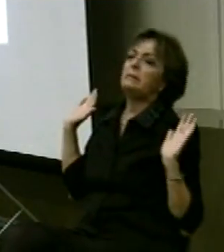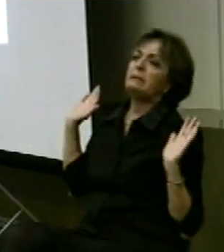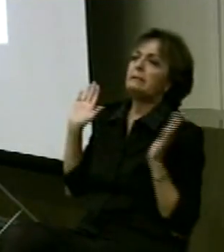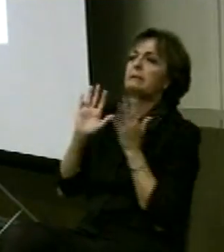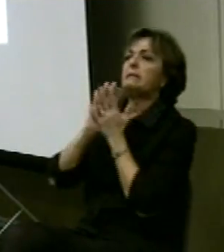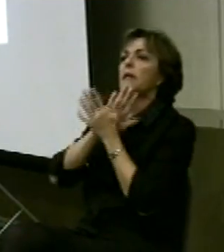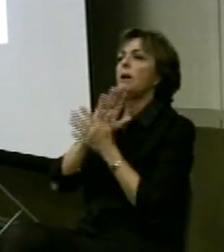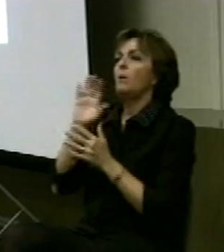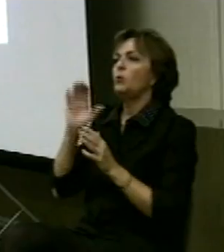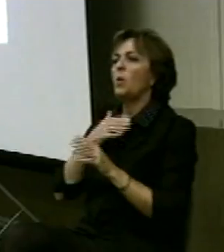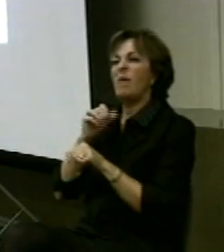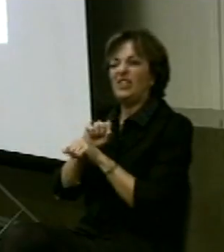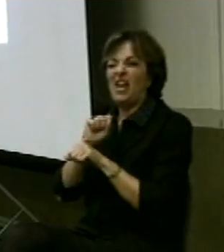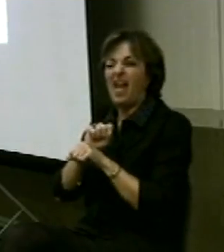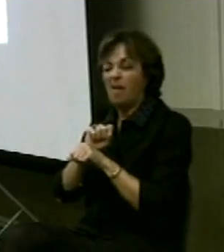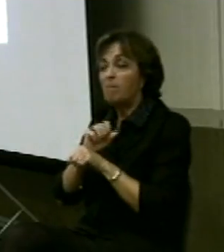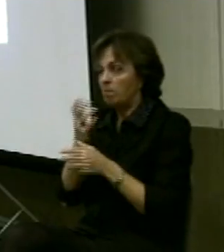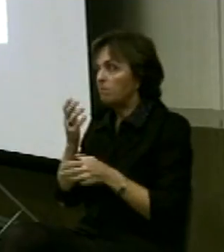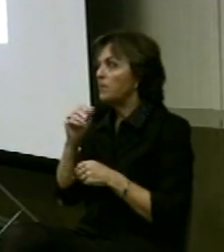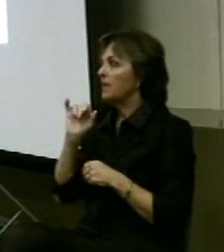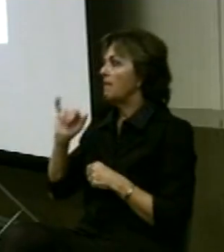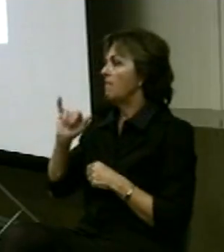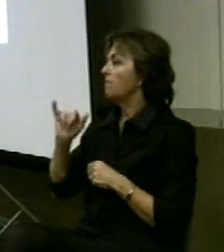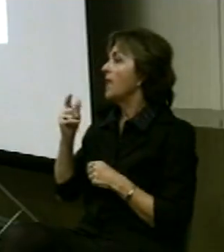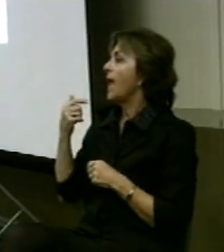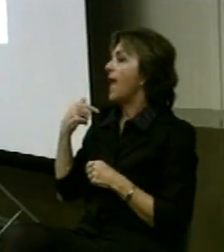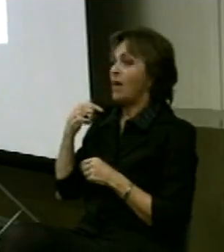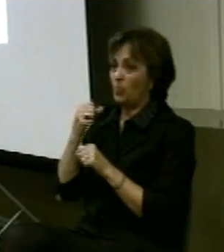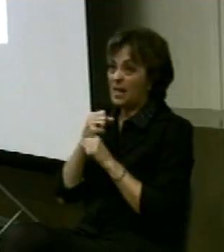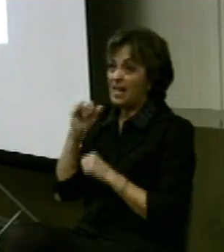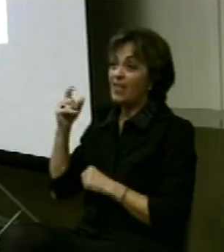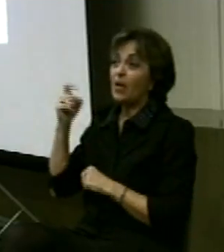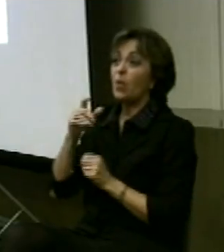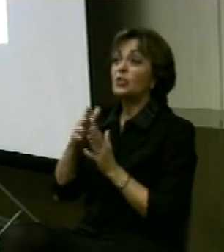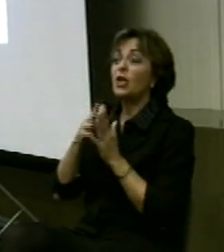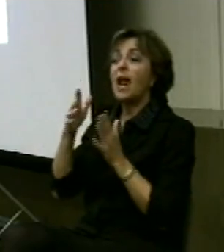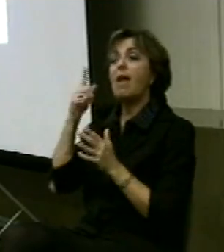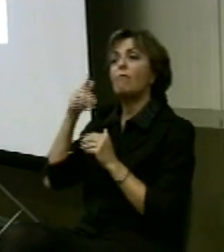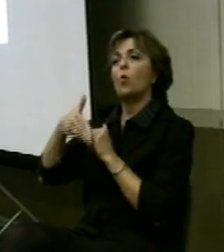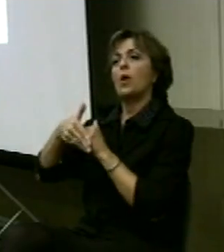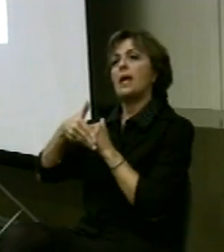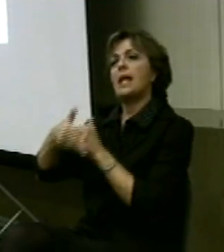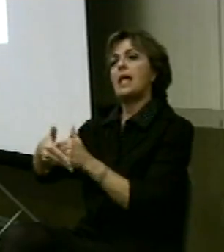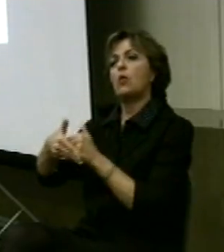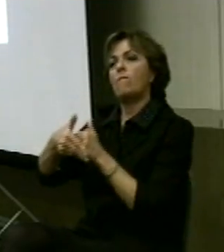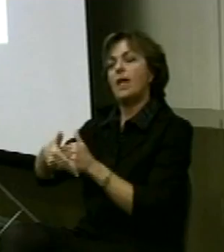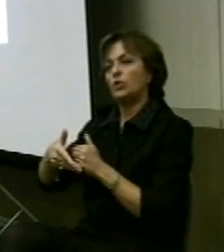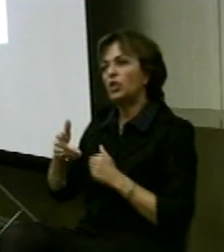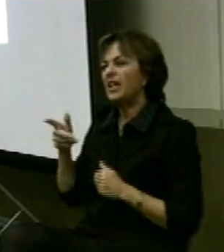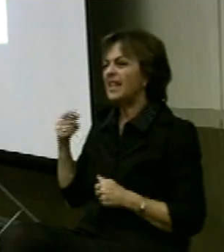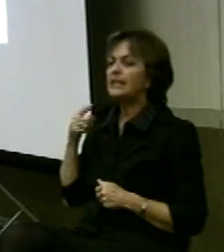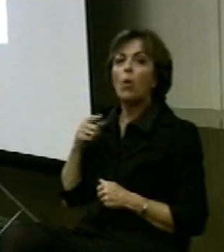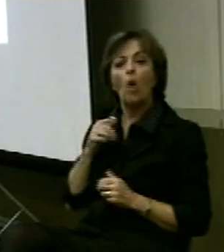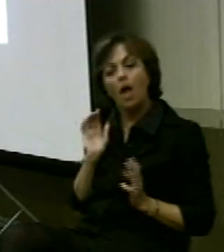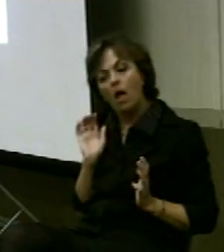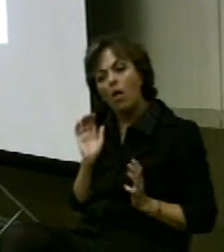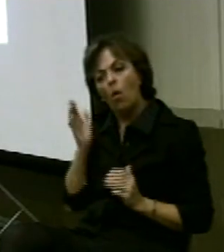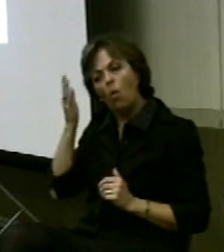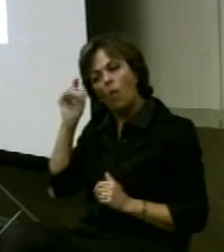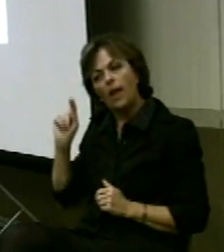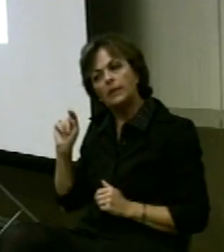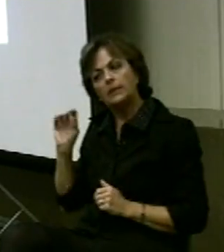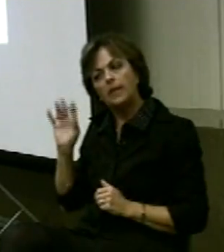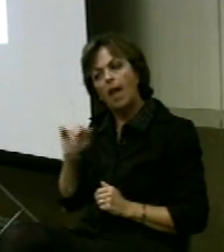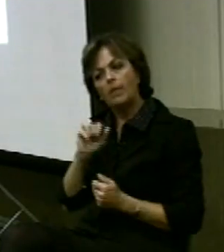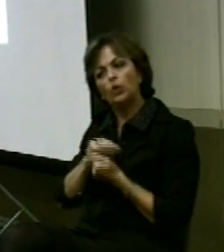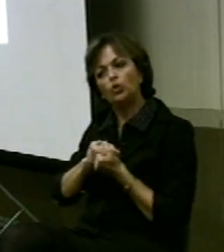my job, stuff like that. And we get that question a lot as far as the intervention piece too, and they say like, oh, well, why does Tommy get to